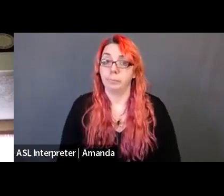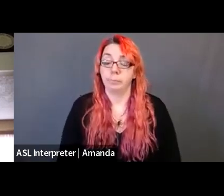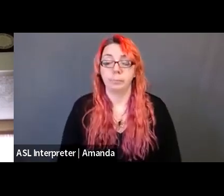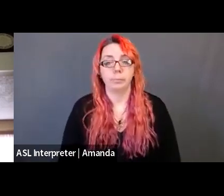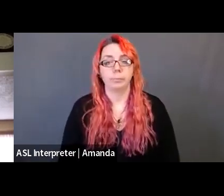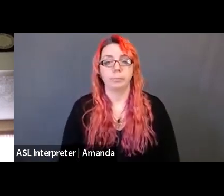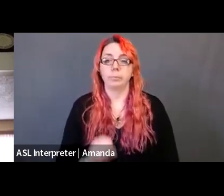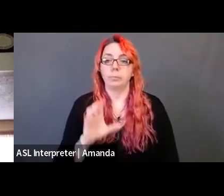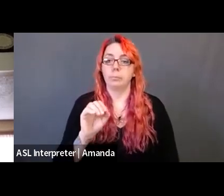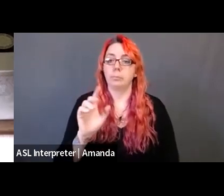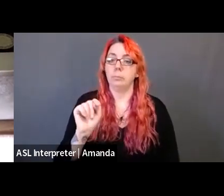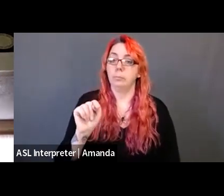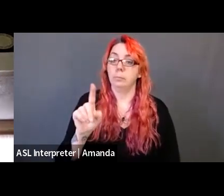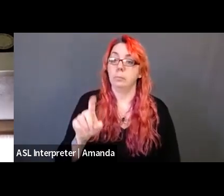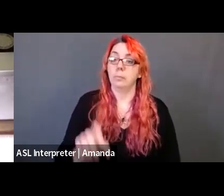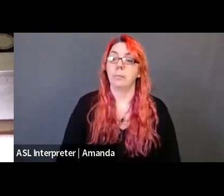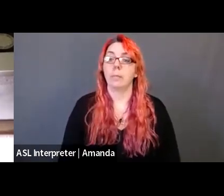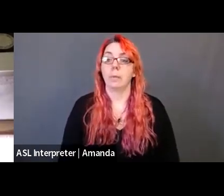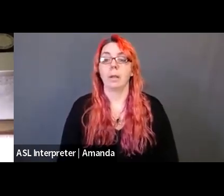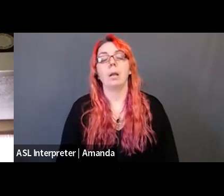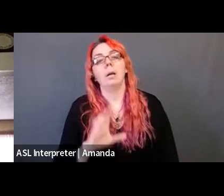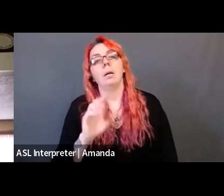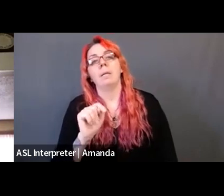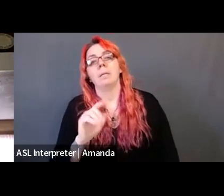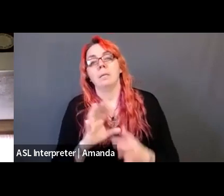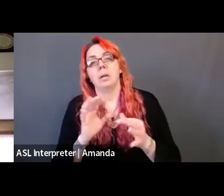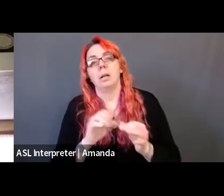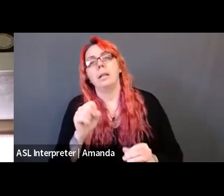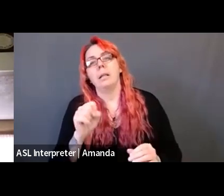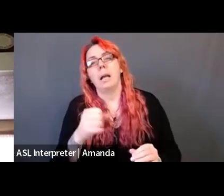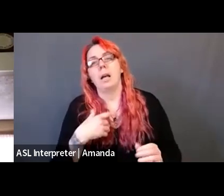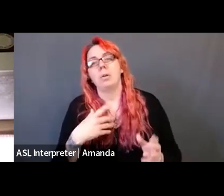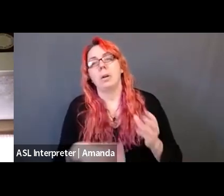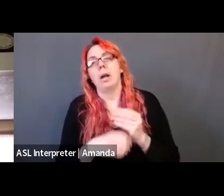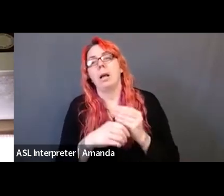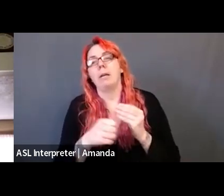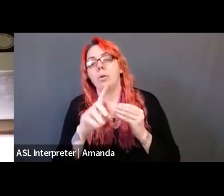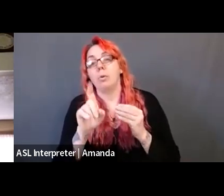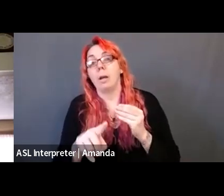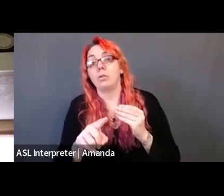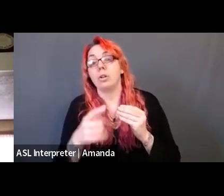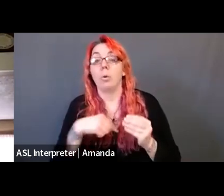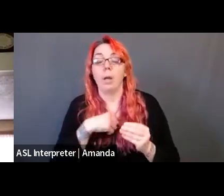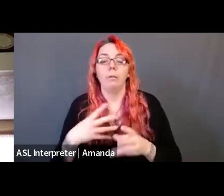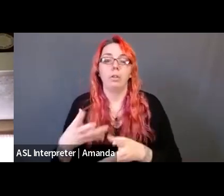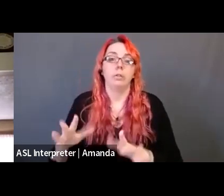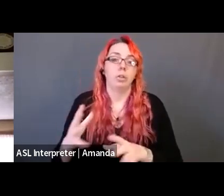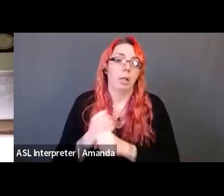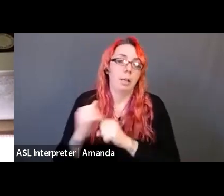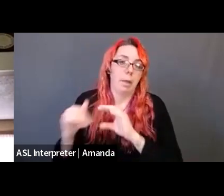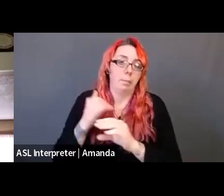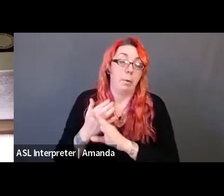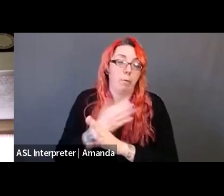I just thought I'd insert a couple of the questions that we received before the workshop because they seem to relate to where we are right now. And one of those questions